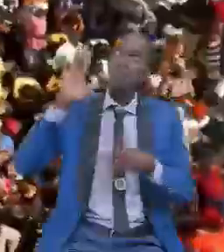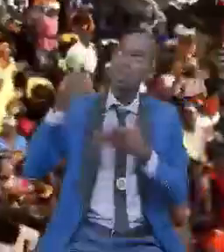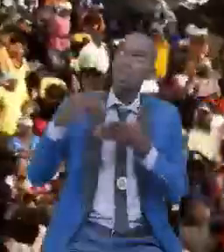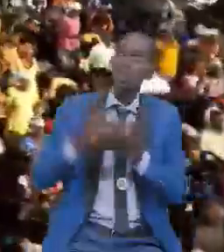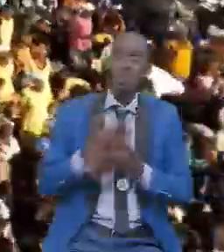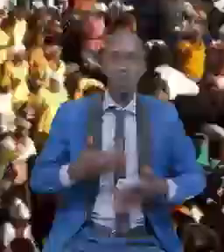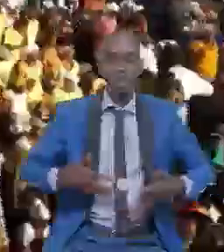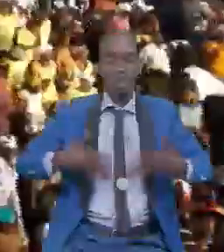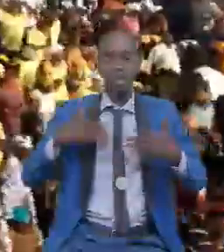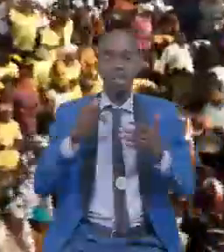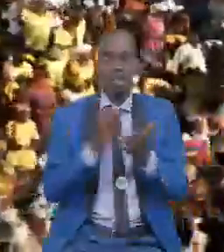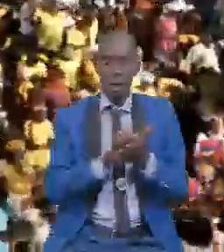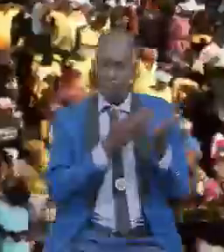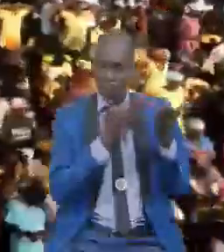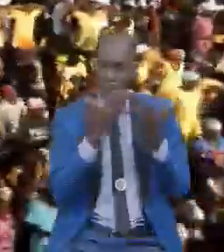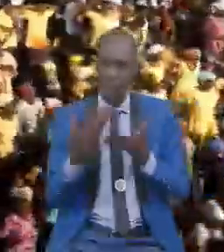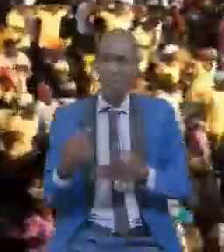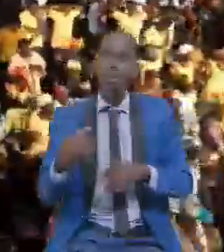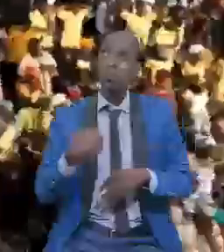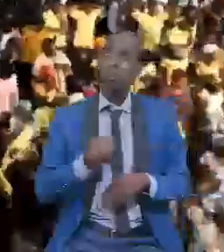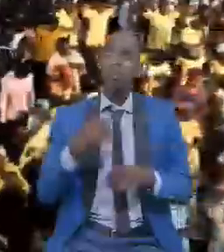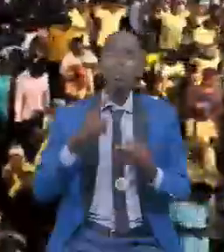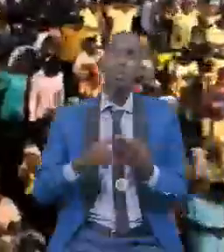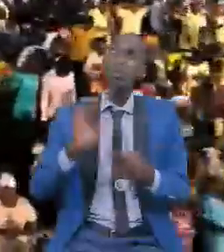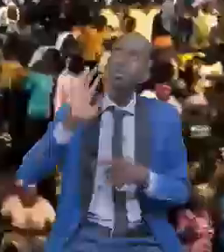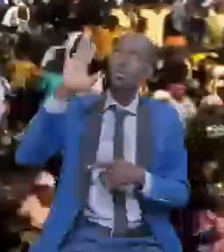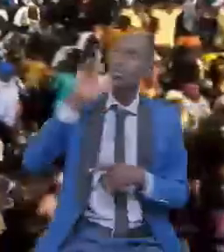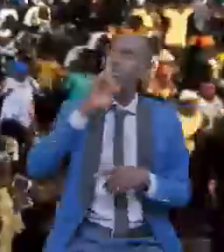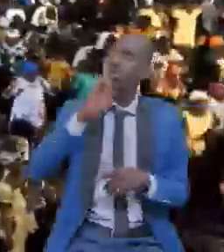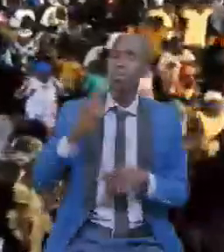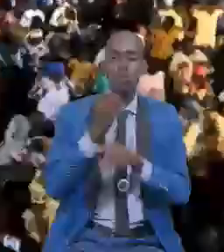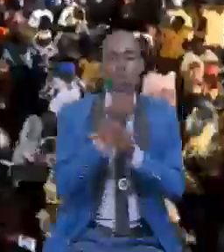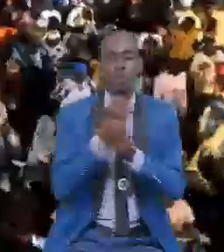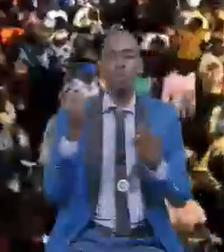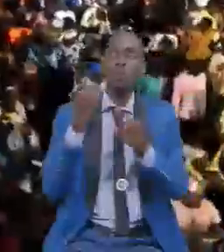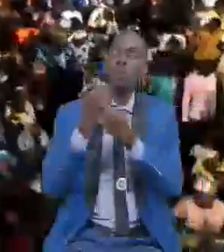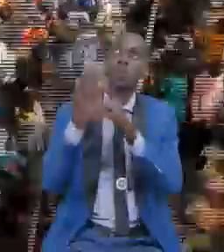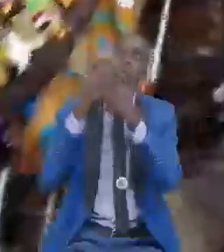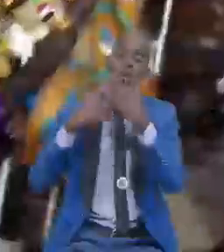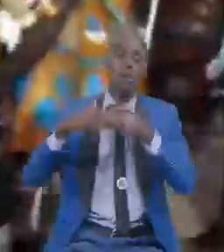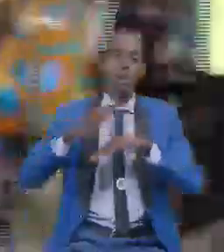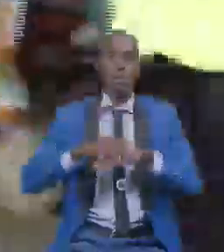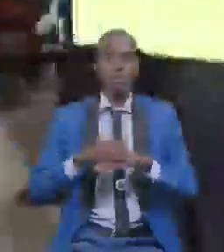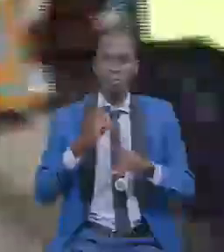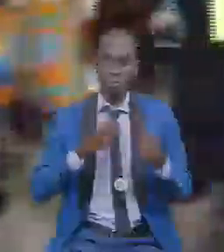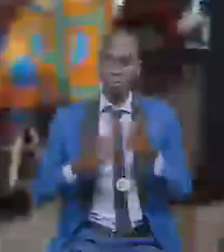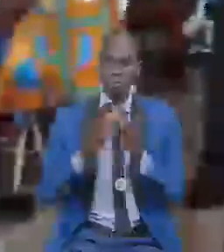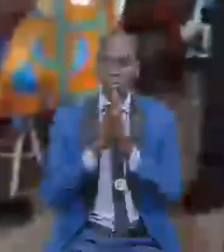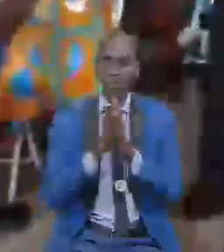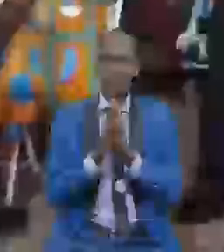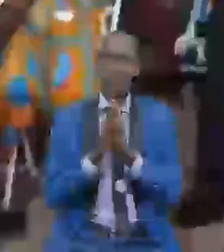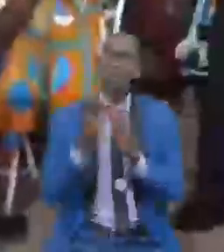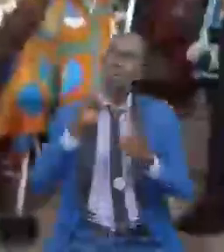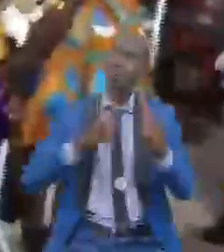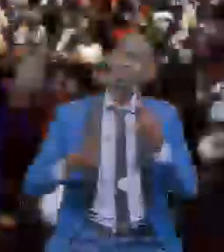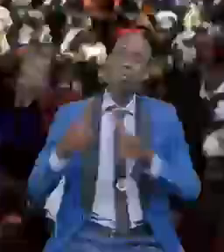into genuine salvation from heaven. Tell the Lord,